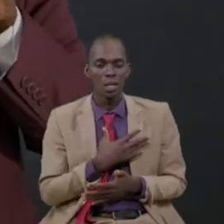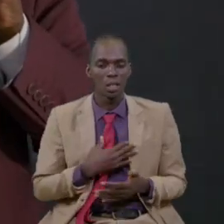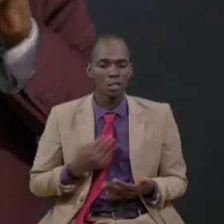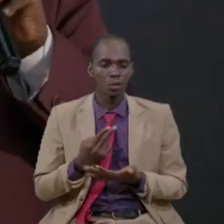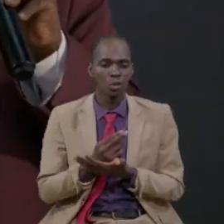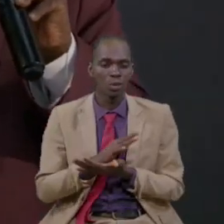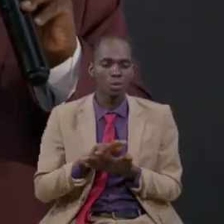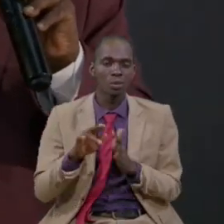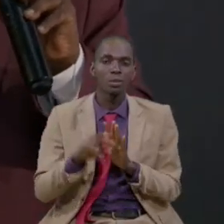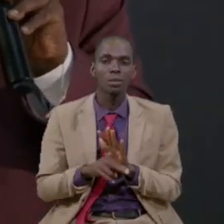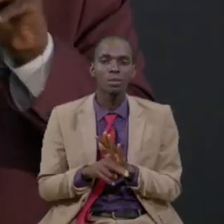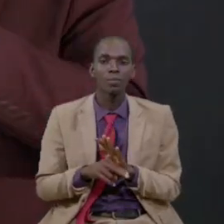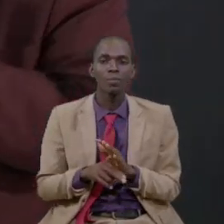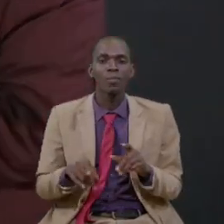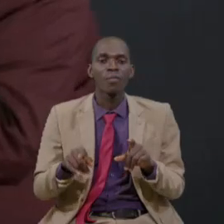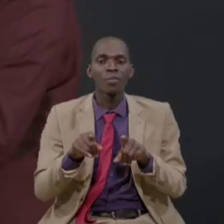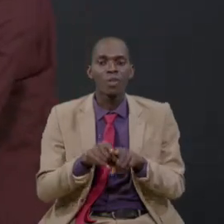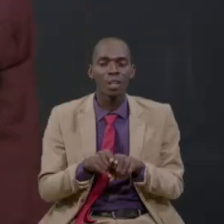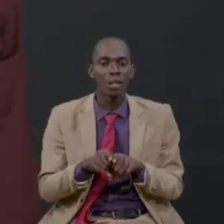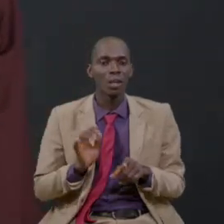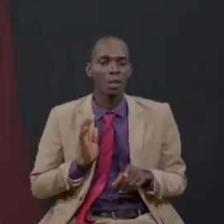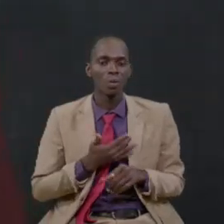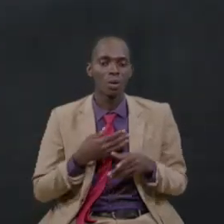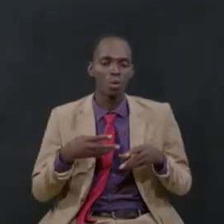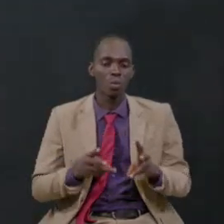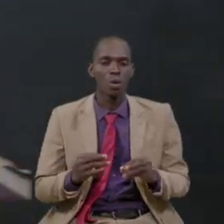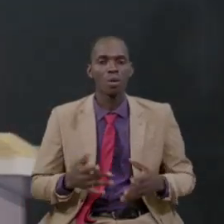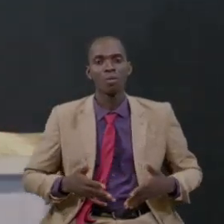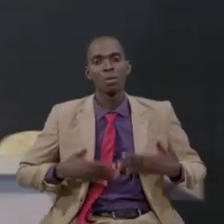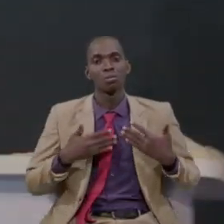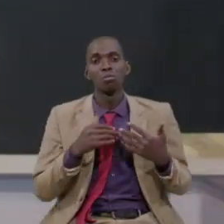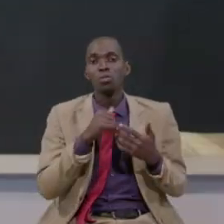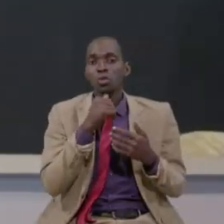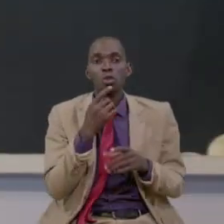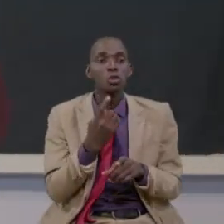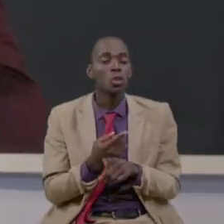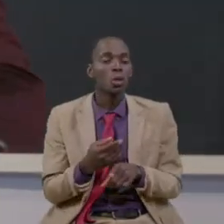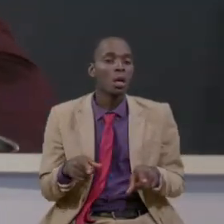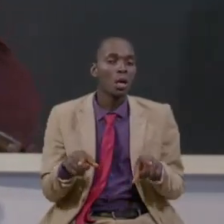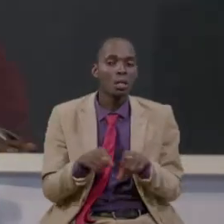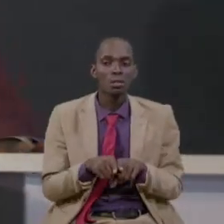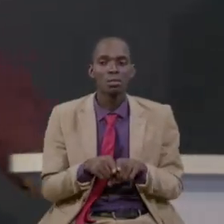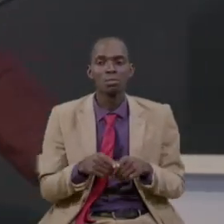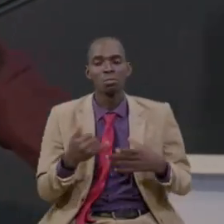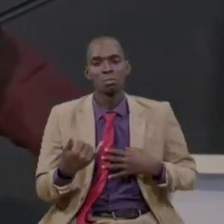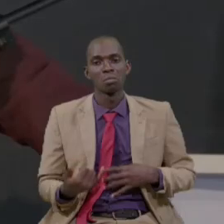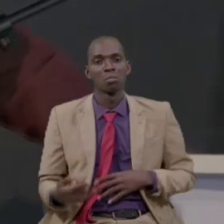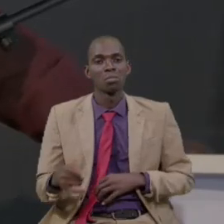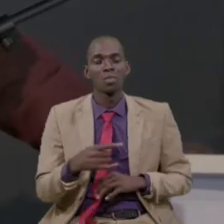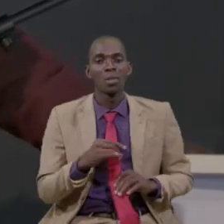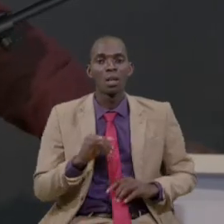as lifestyle. Not just, you know, today I happen to, you know, the dead